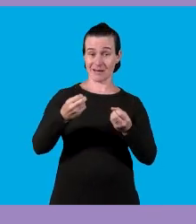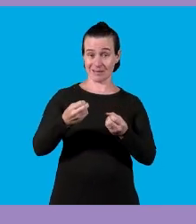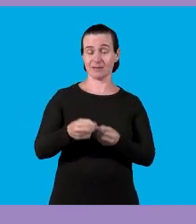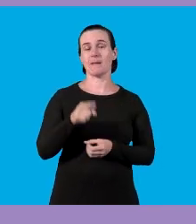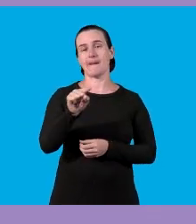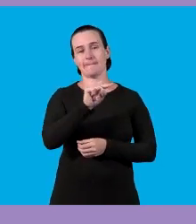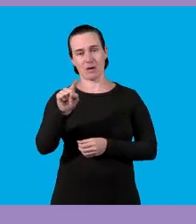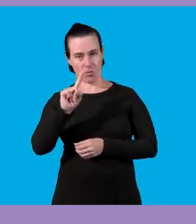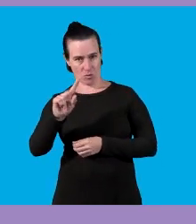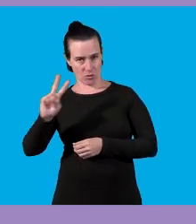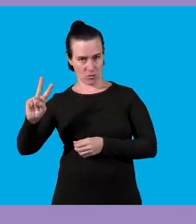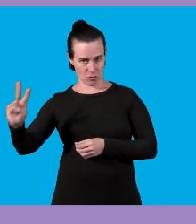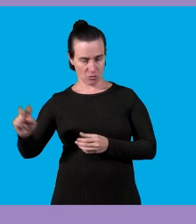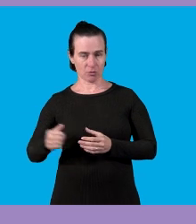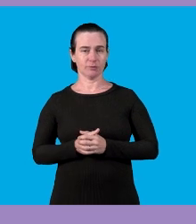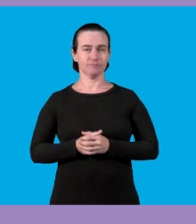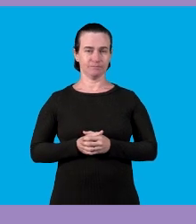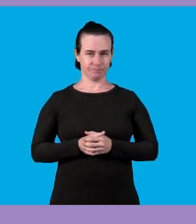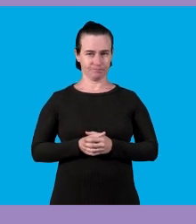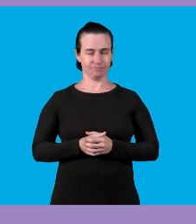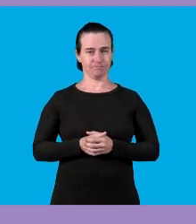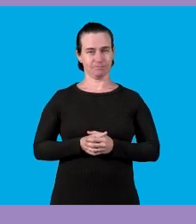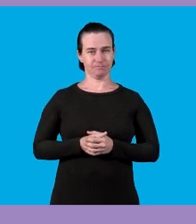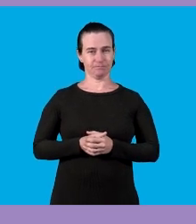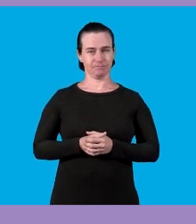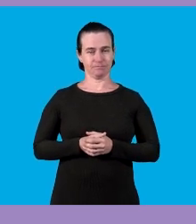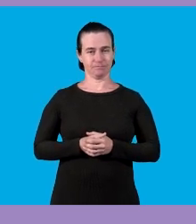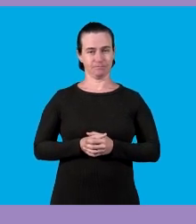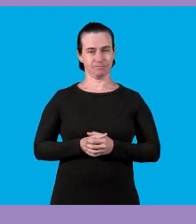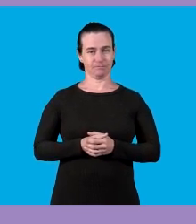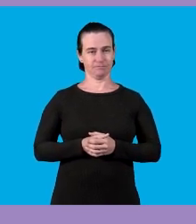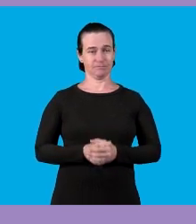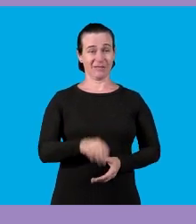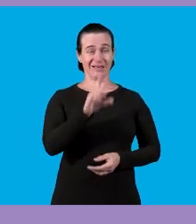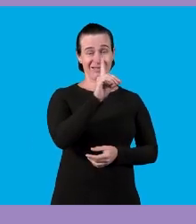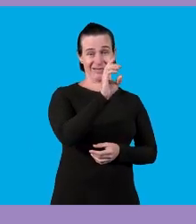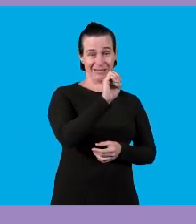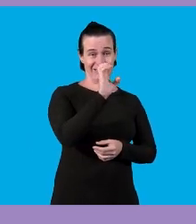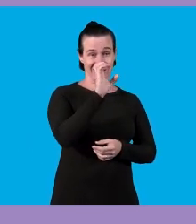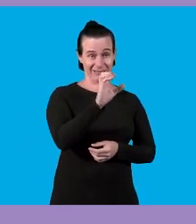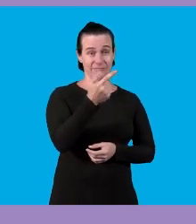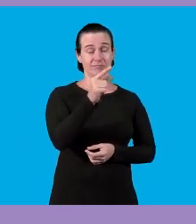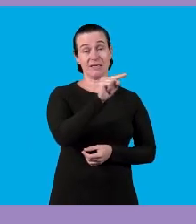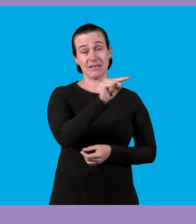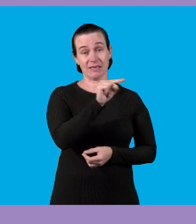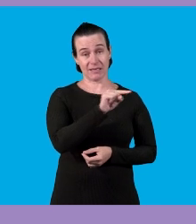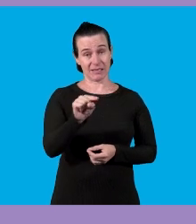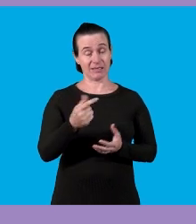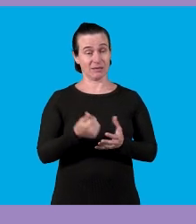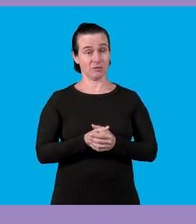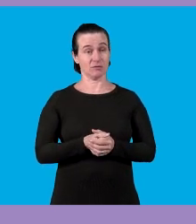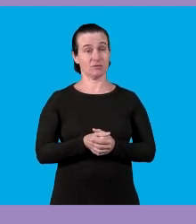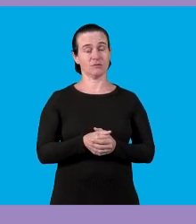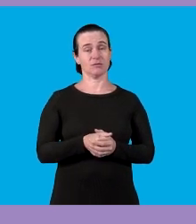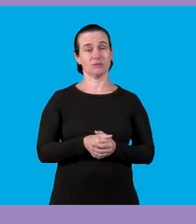to 180 minus 122 degrees. And therefore, angle DEC